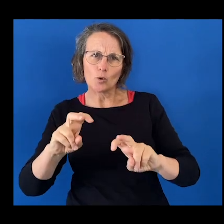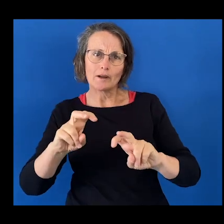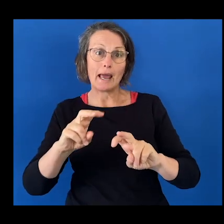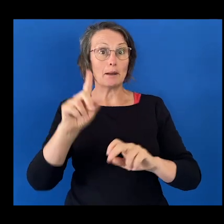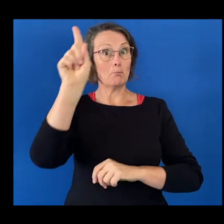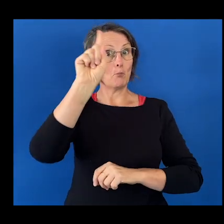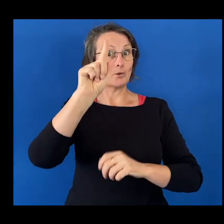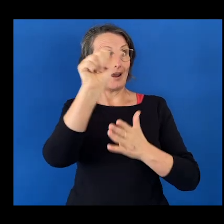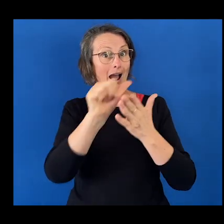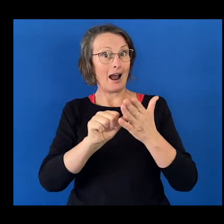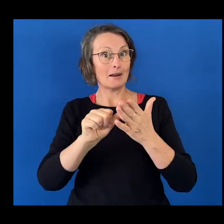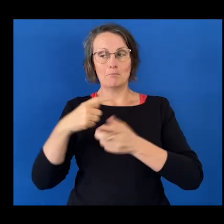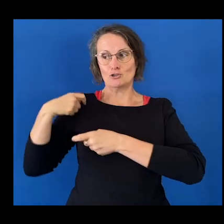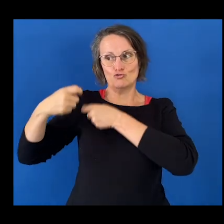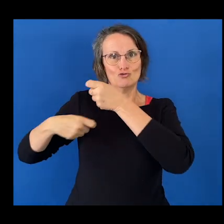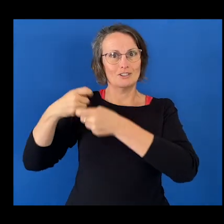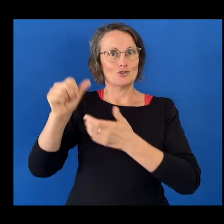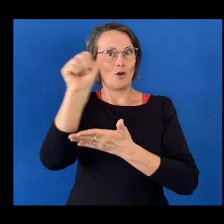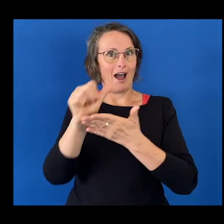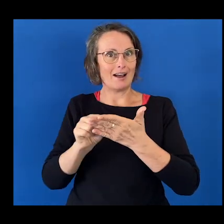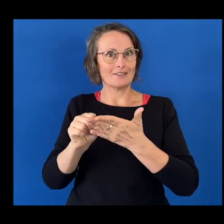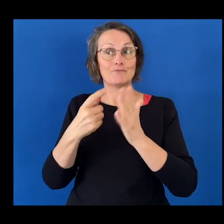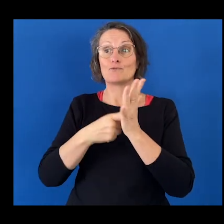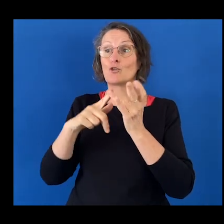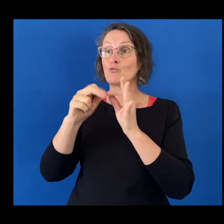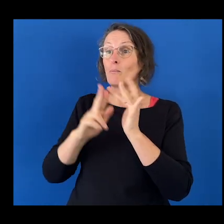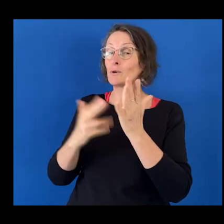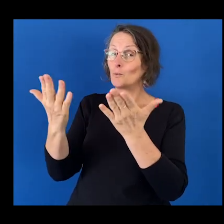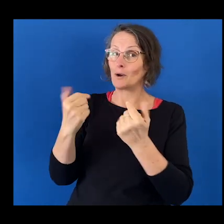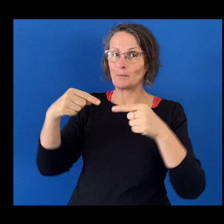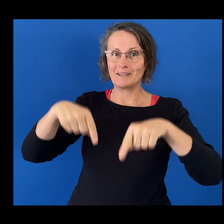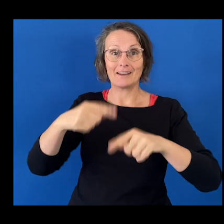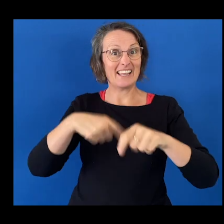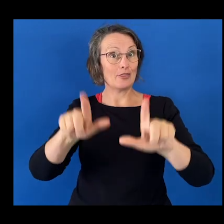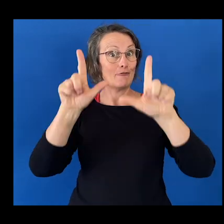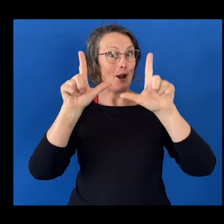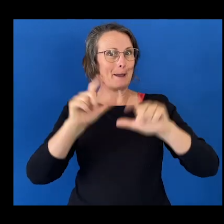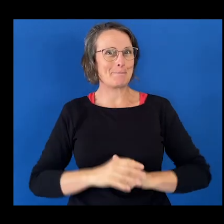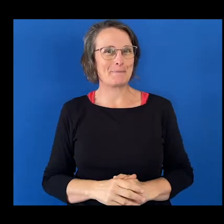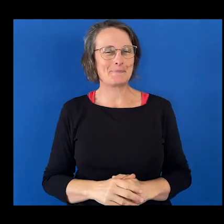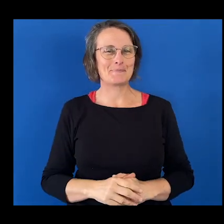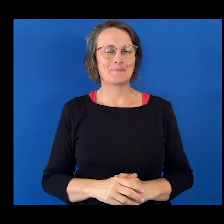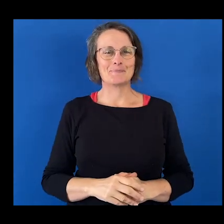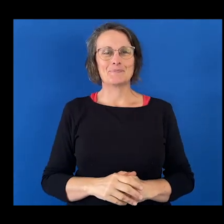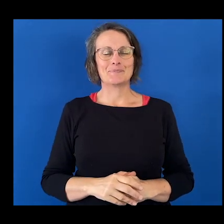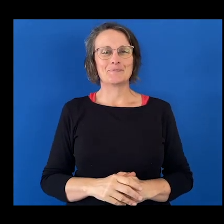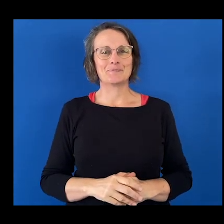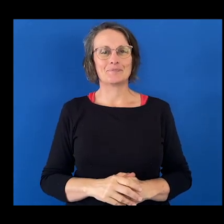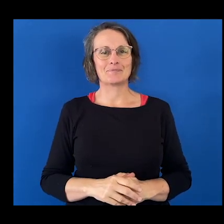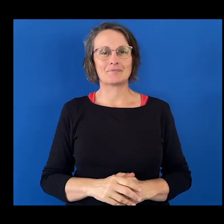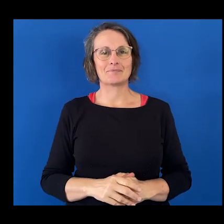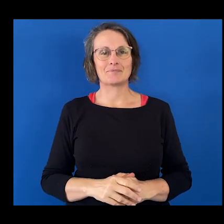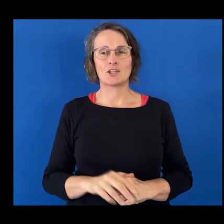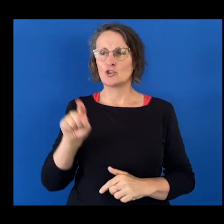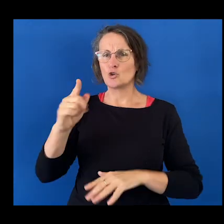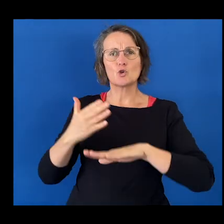and contemporary art practice. Robin White, welcome to In the Frame. Thank you very much, Daniel. Now,